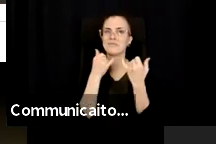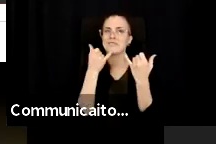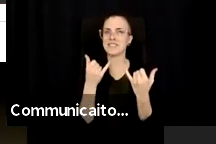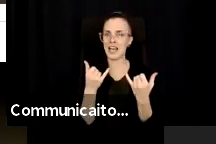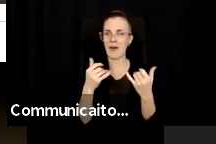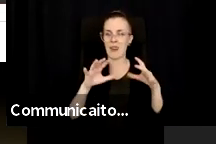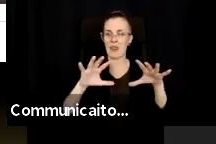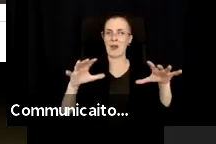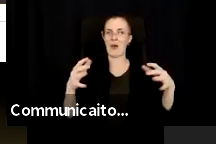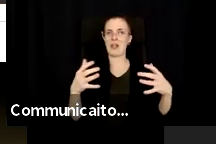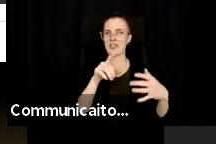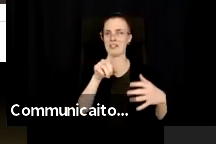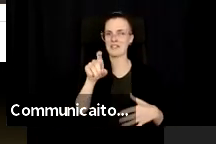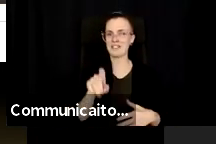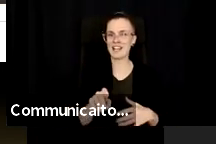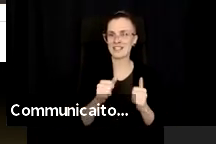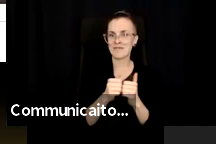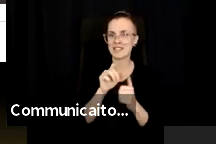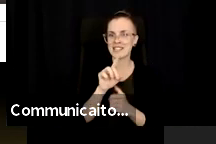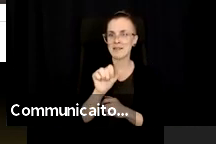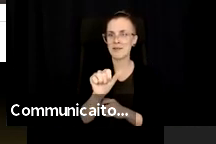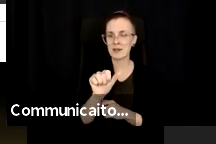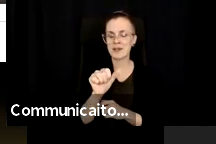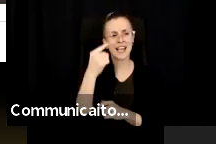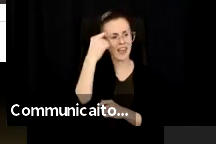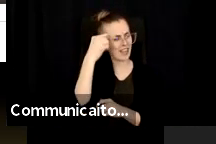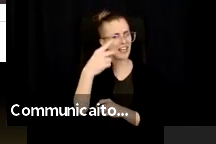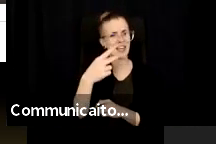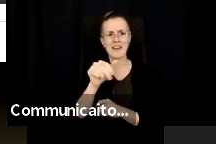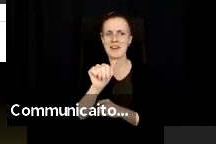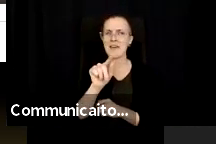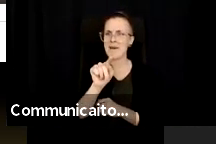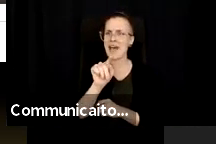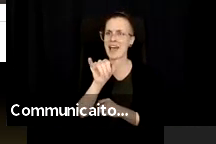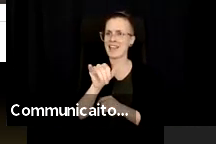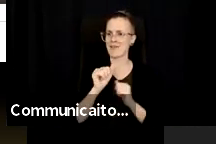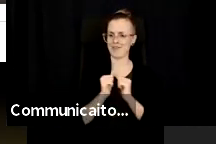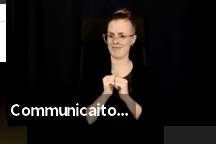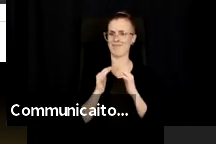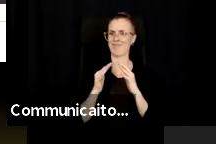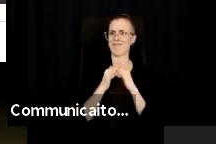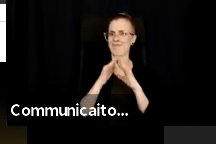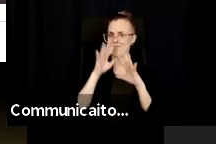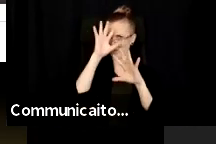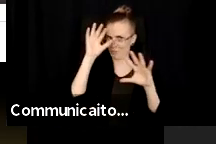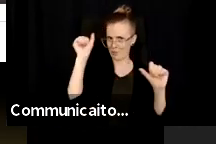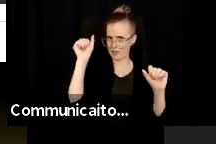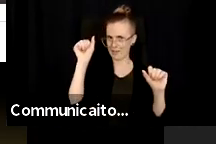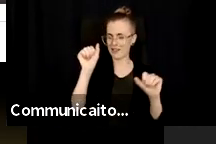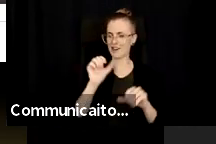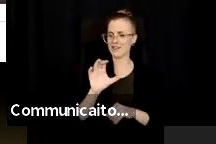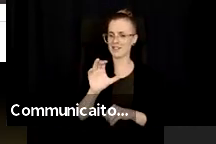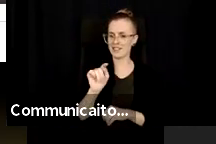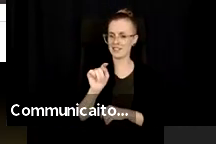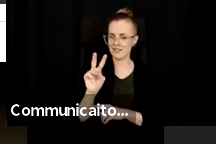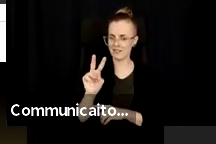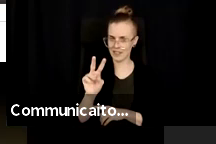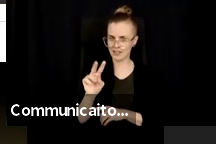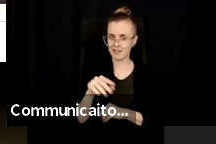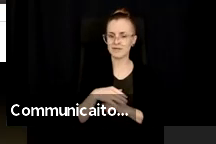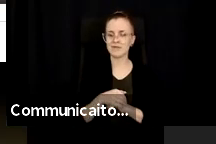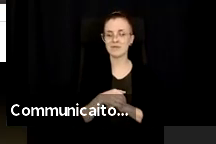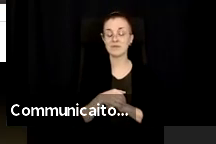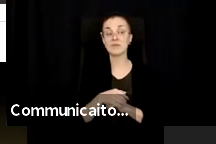Disabilities. I think Pat was the founding president of CTD. And from there,